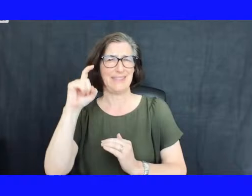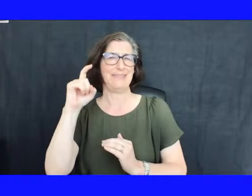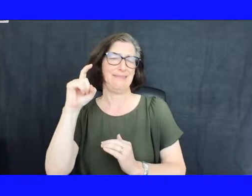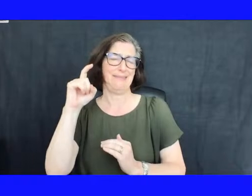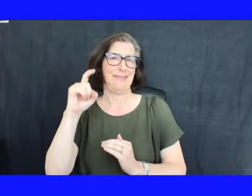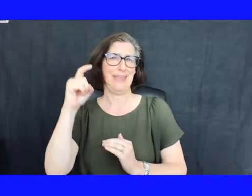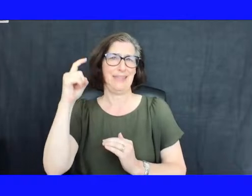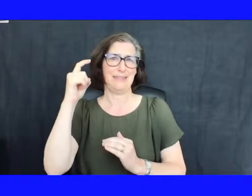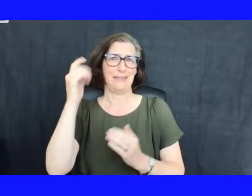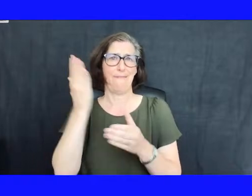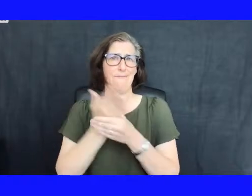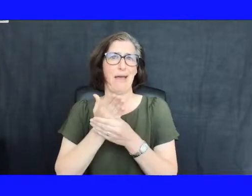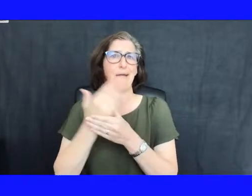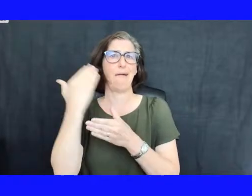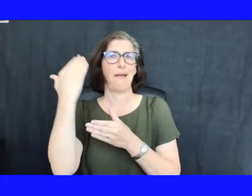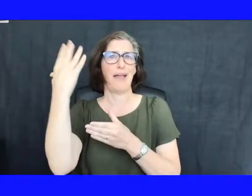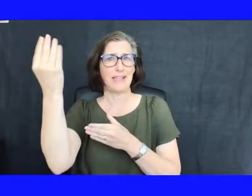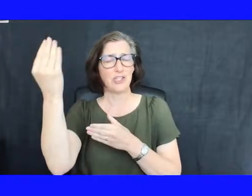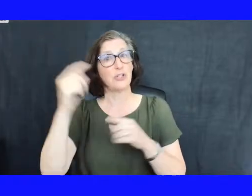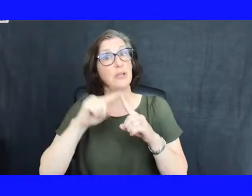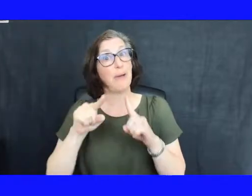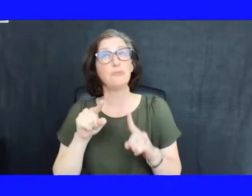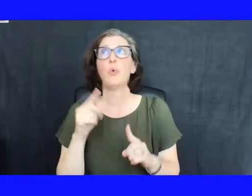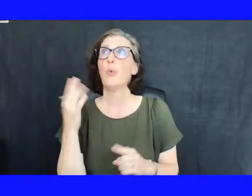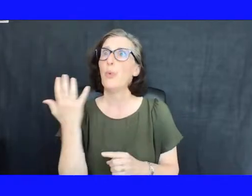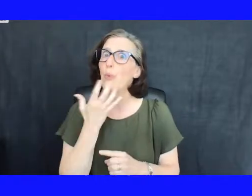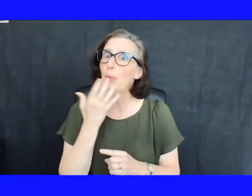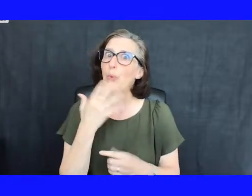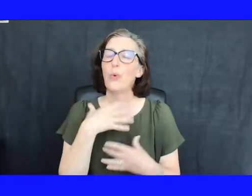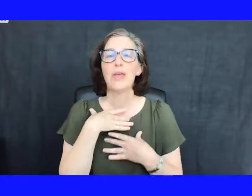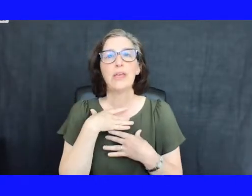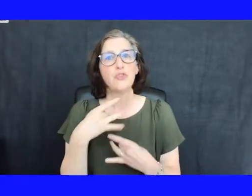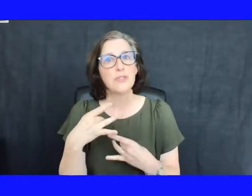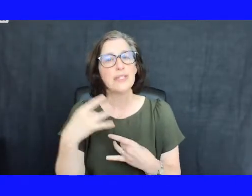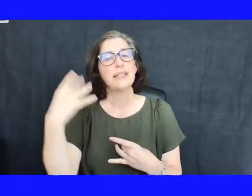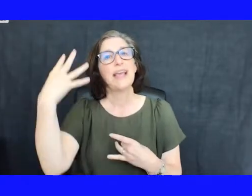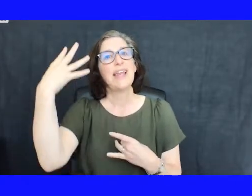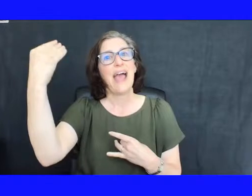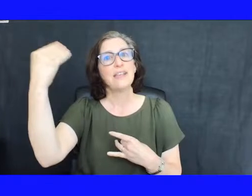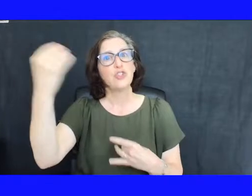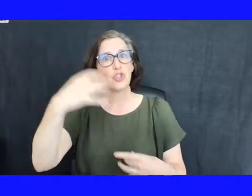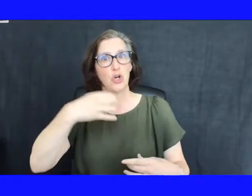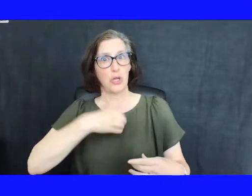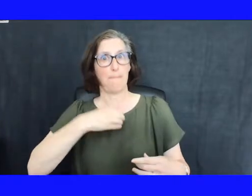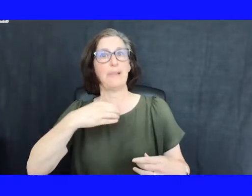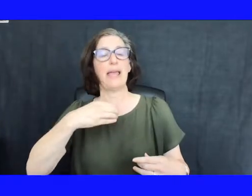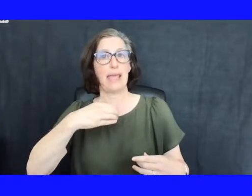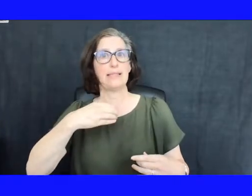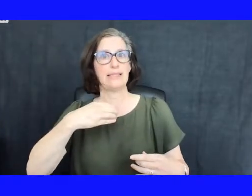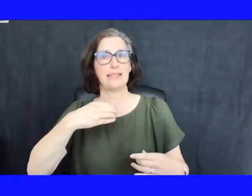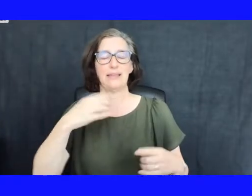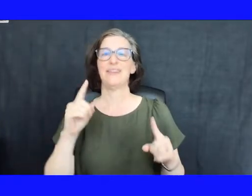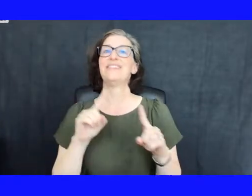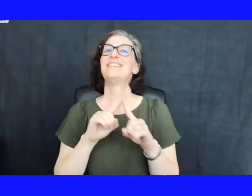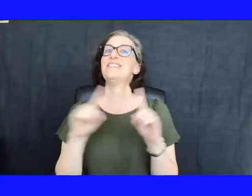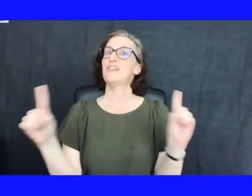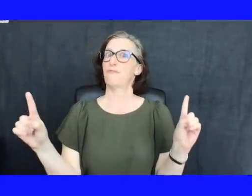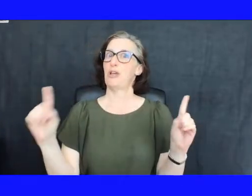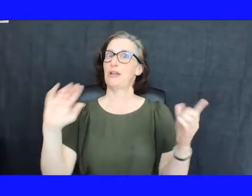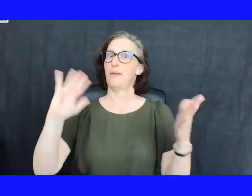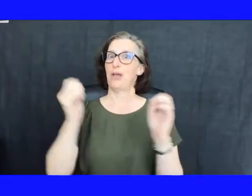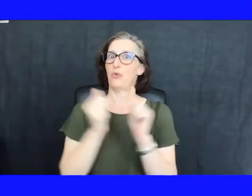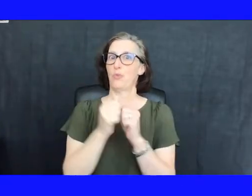a large number of no probable cause determinations. We did not receive any probable cause